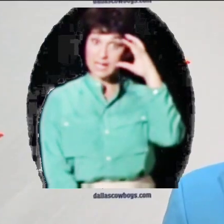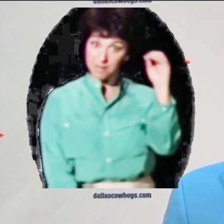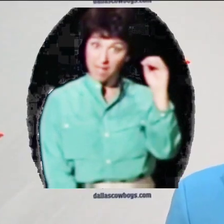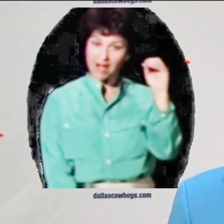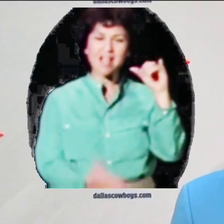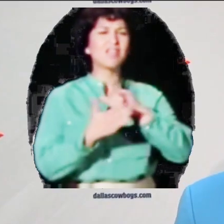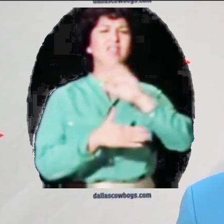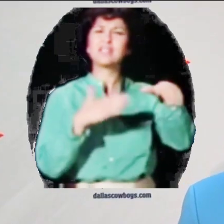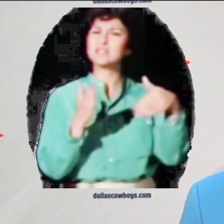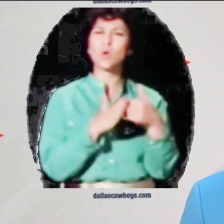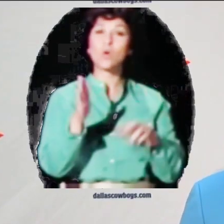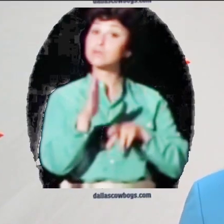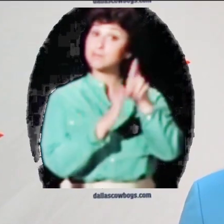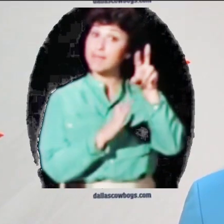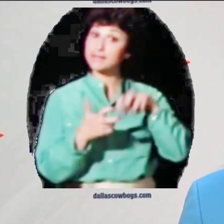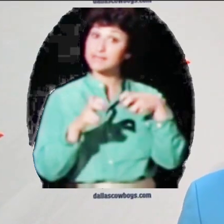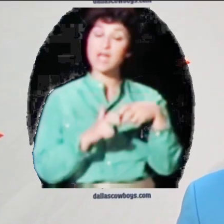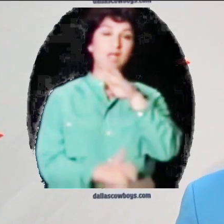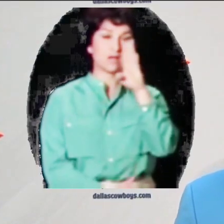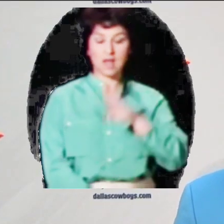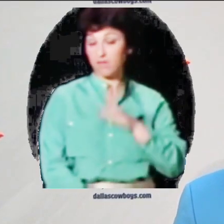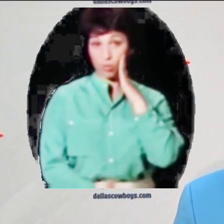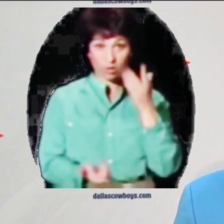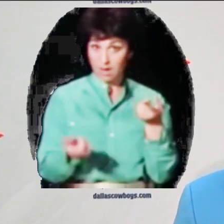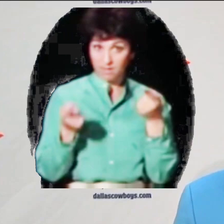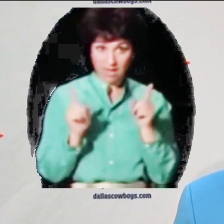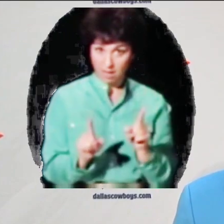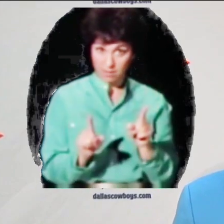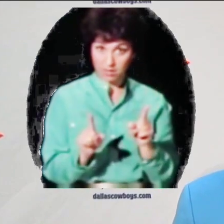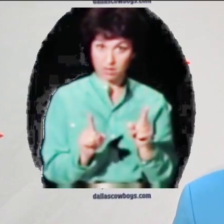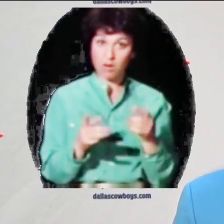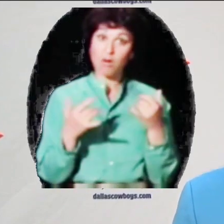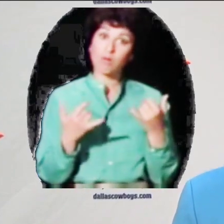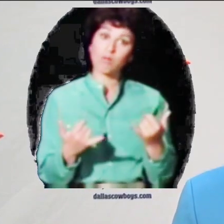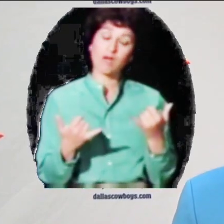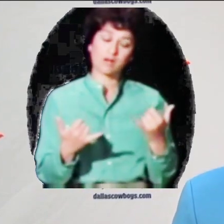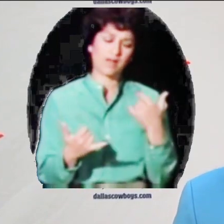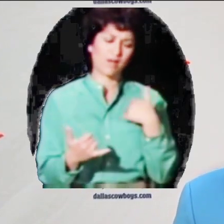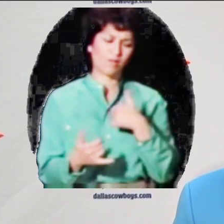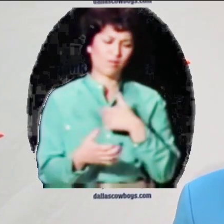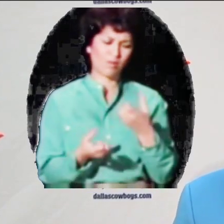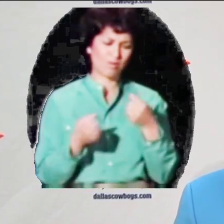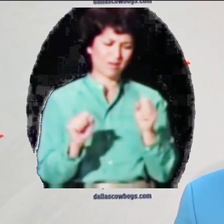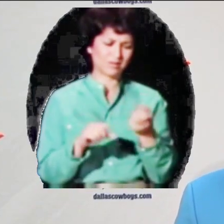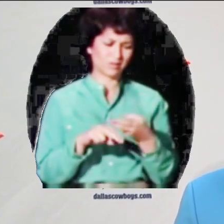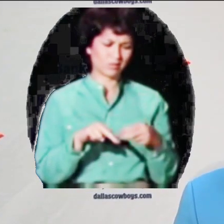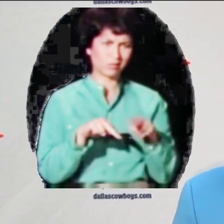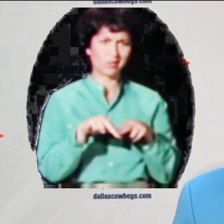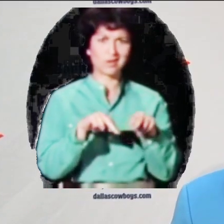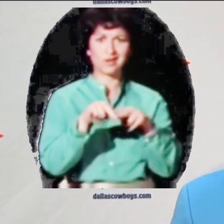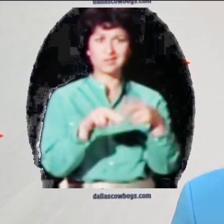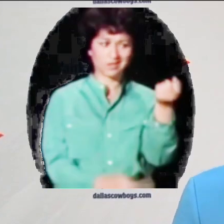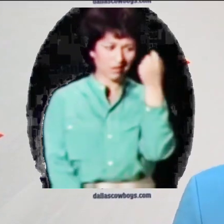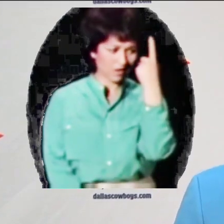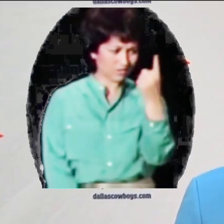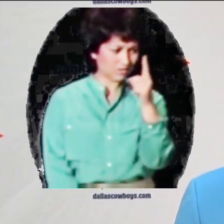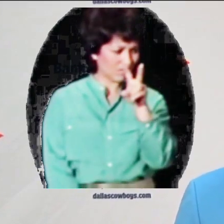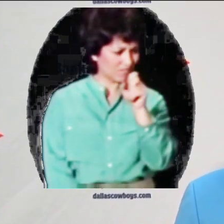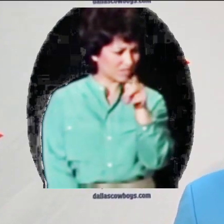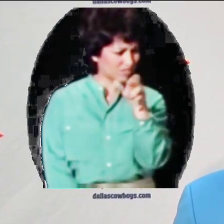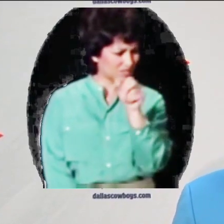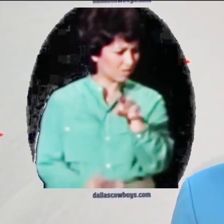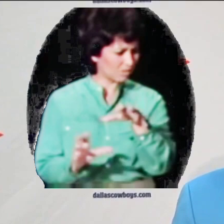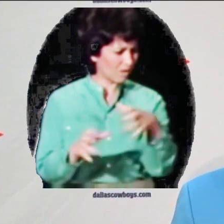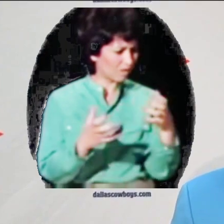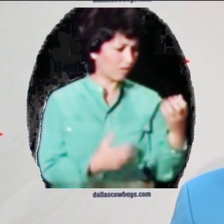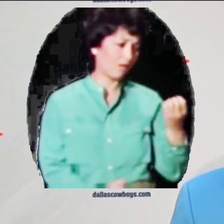I know I was off. mean that's stuff you got to go back, you got to look on film. I got to figure out why I was off. Was I rushing it? Did I feel pressure? What were the things that